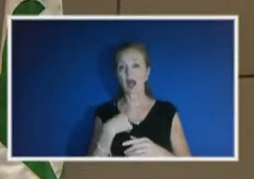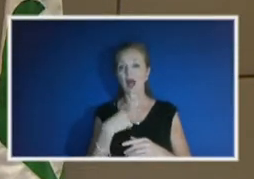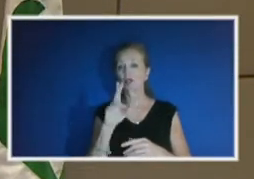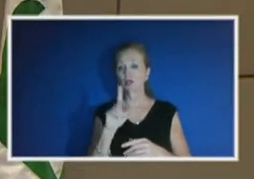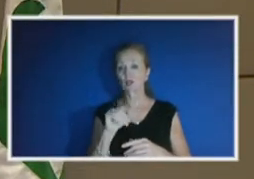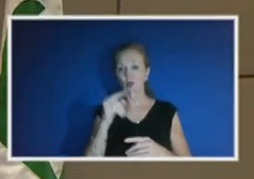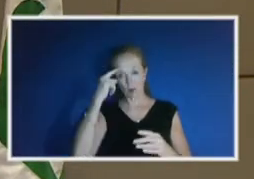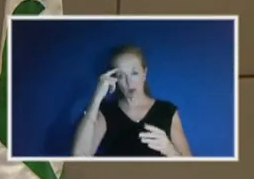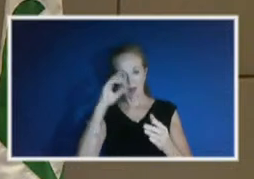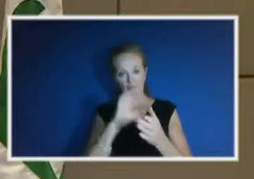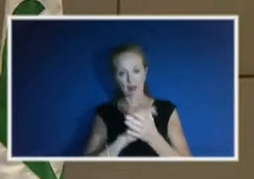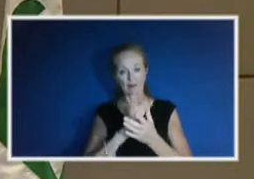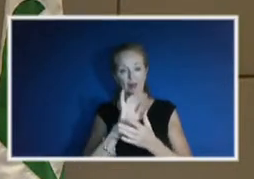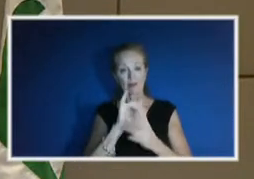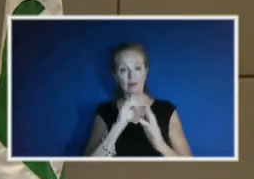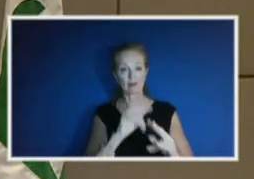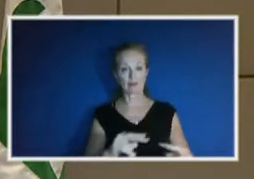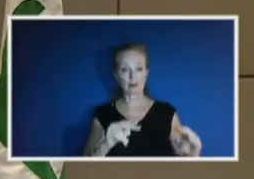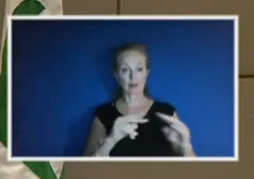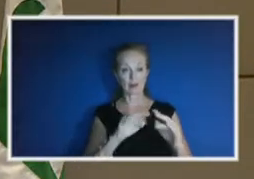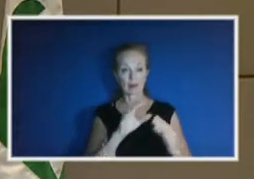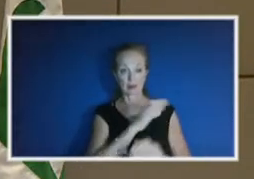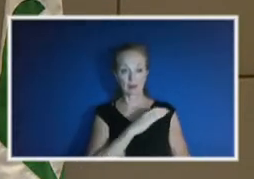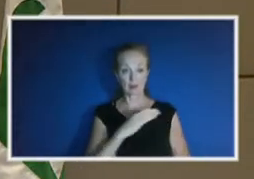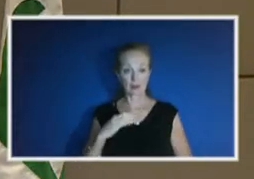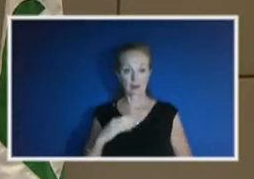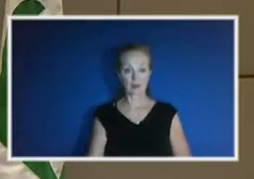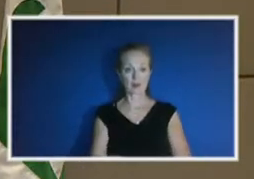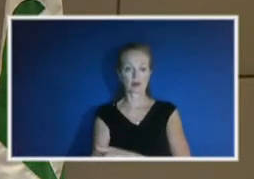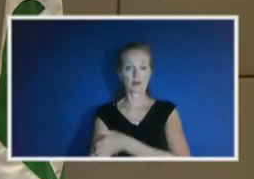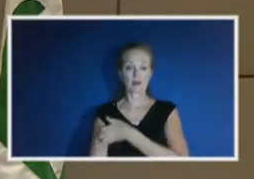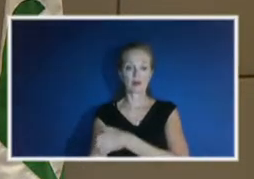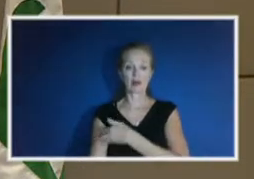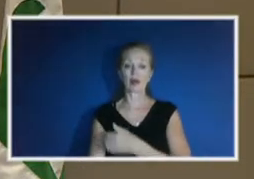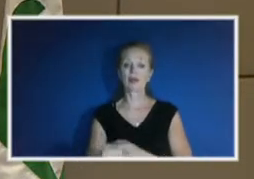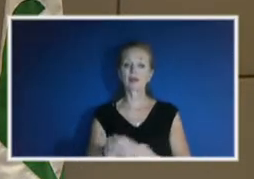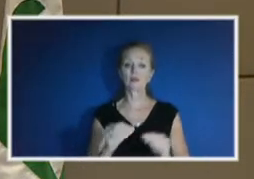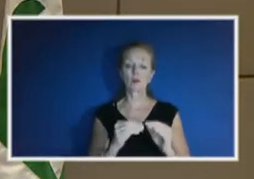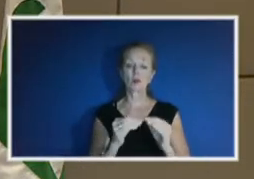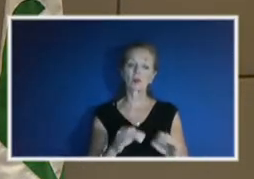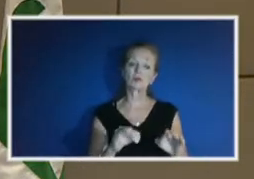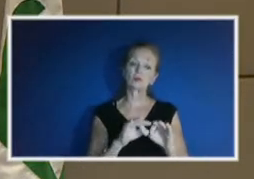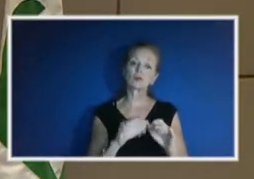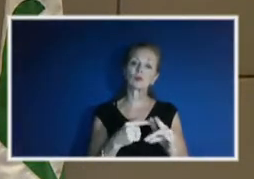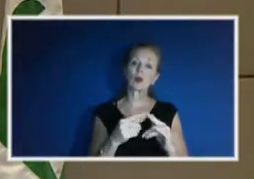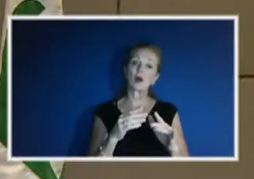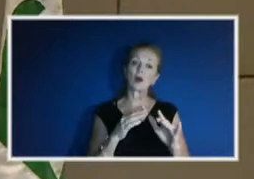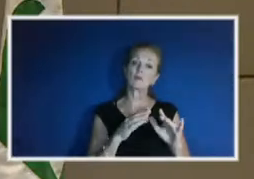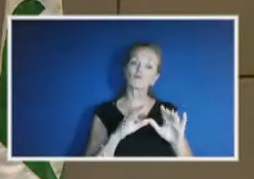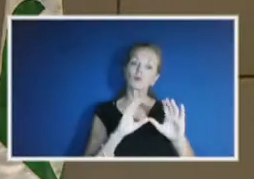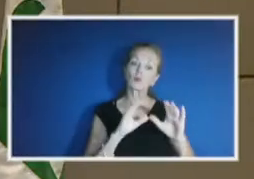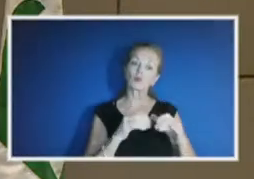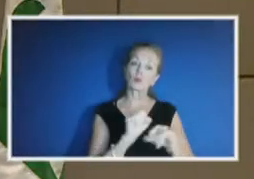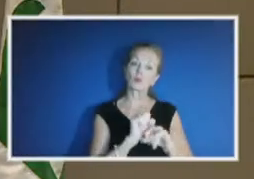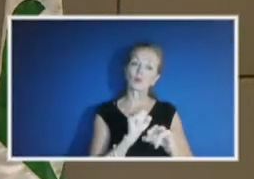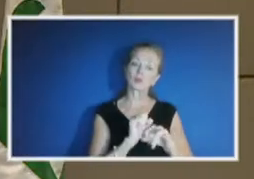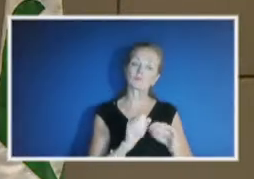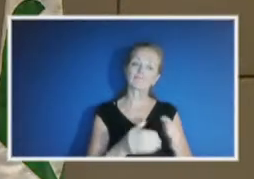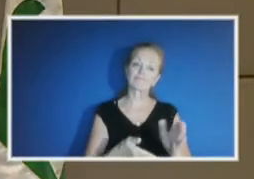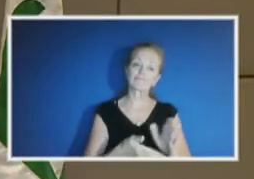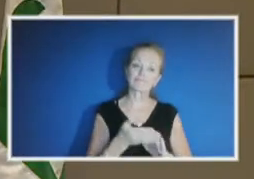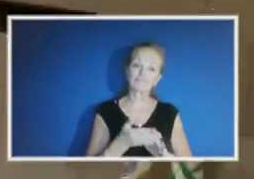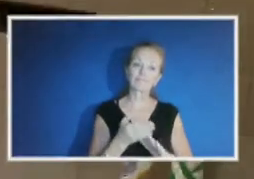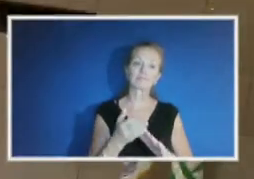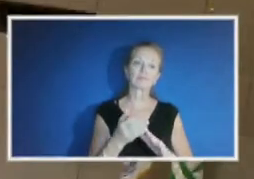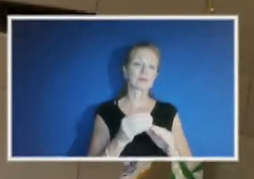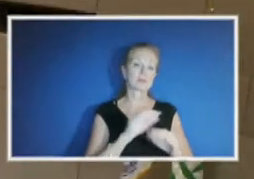the value of that committee, that's one of the more meaningful bodies of work, should we get that thing tuned up properly. So